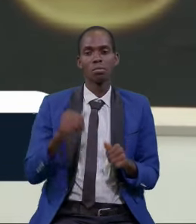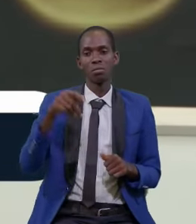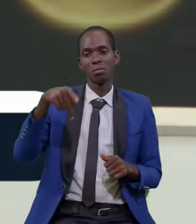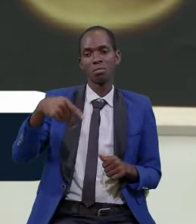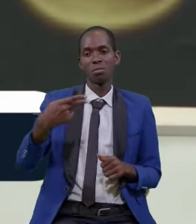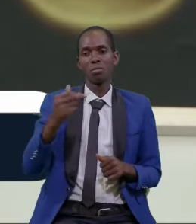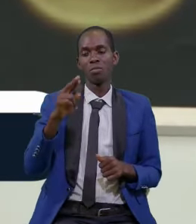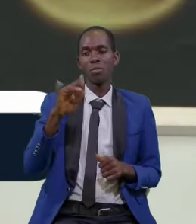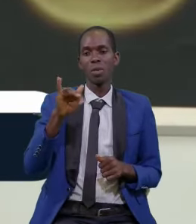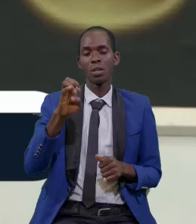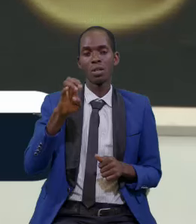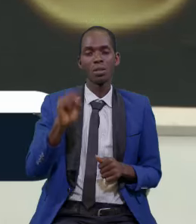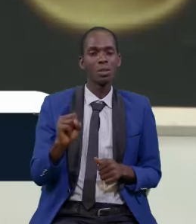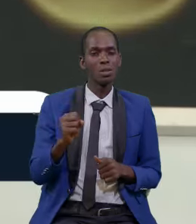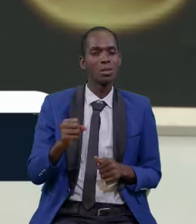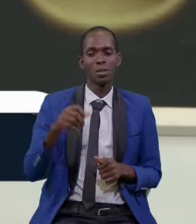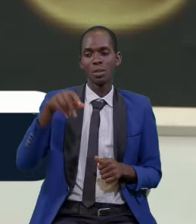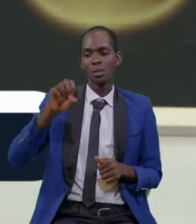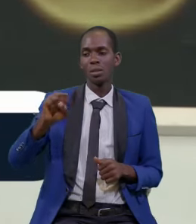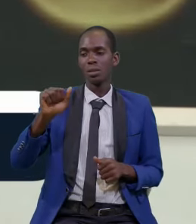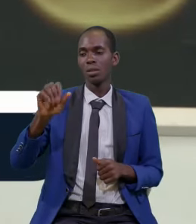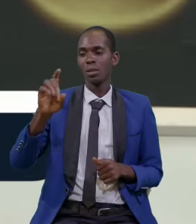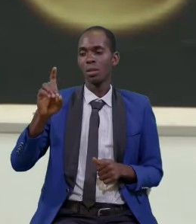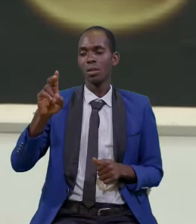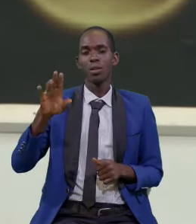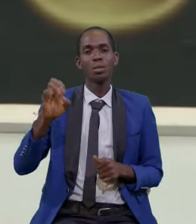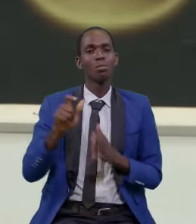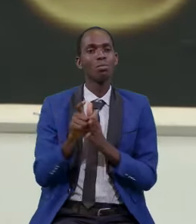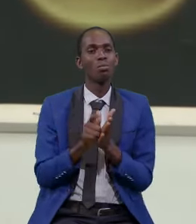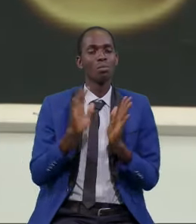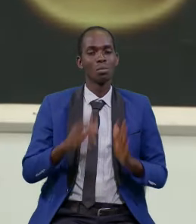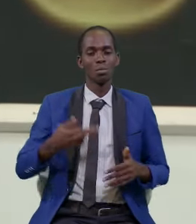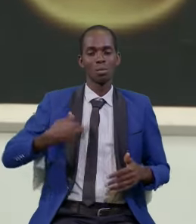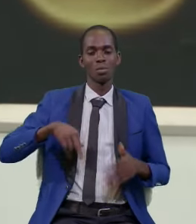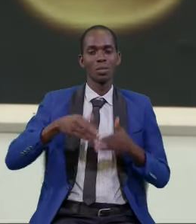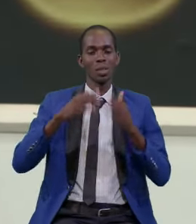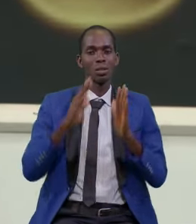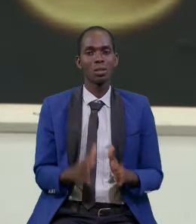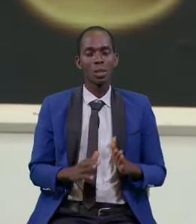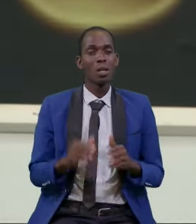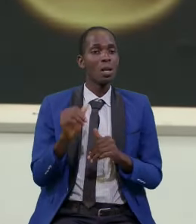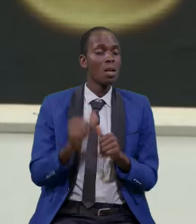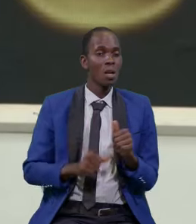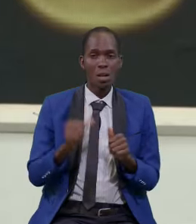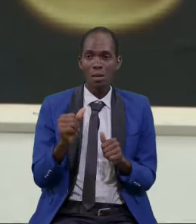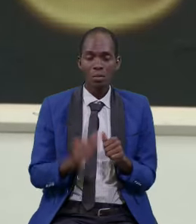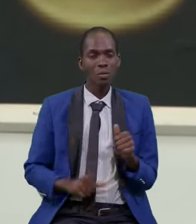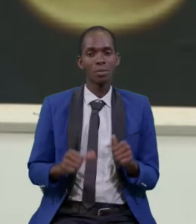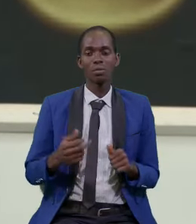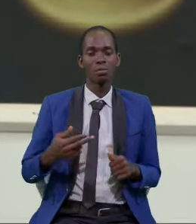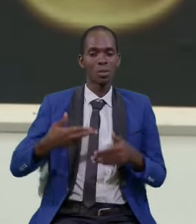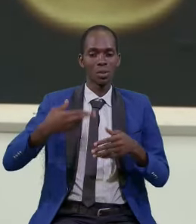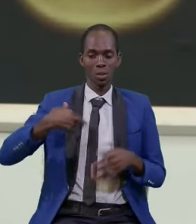Sadducee, every member of the Sanhedrin, every religious person,